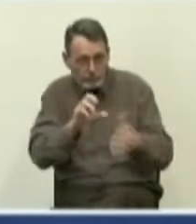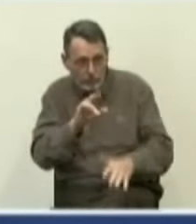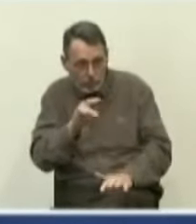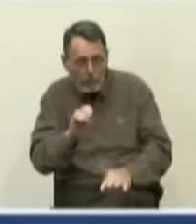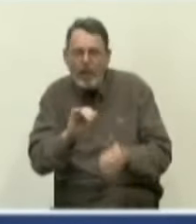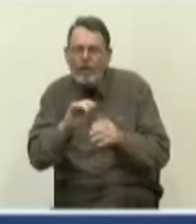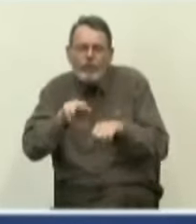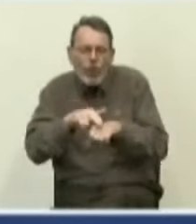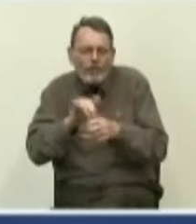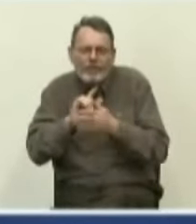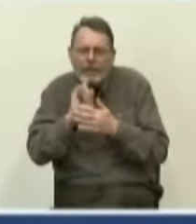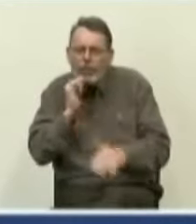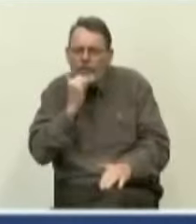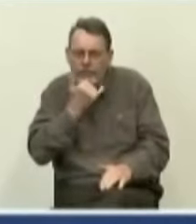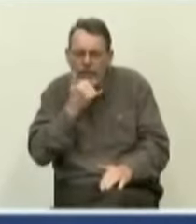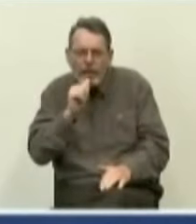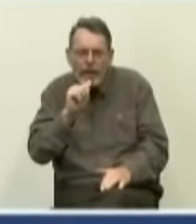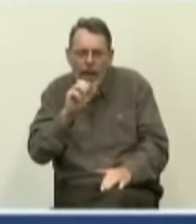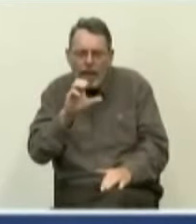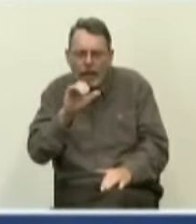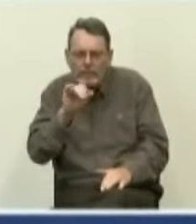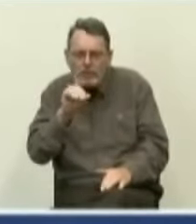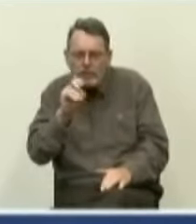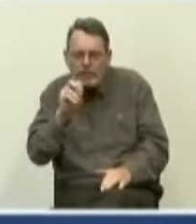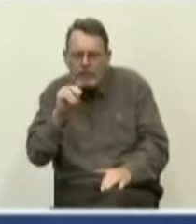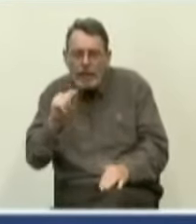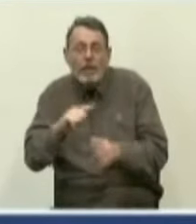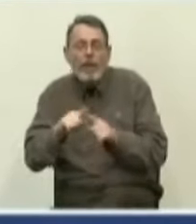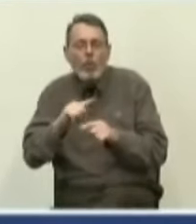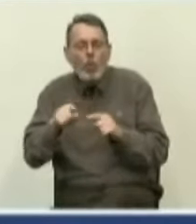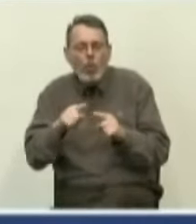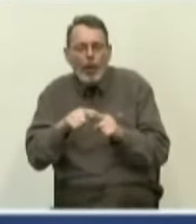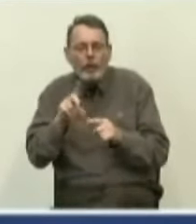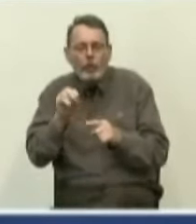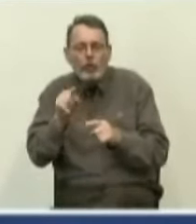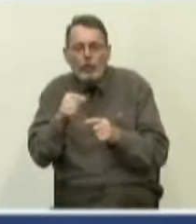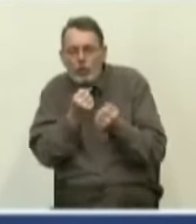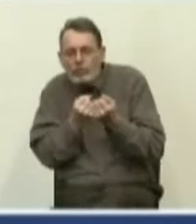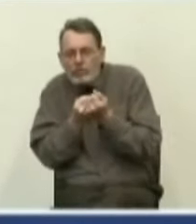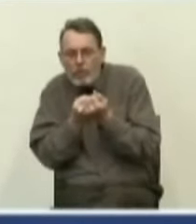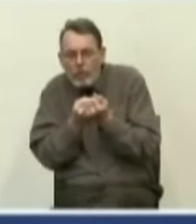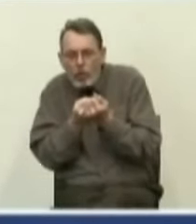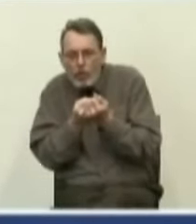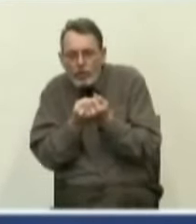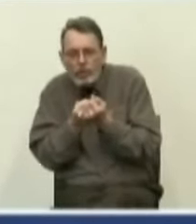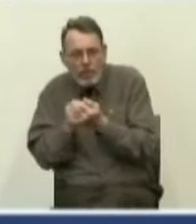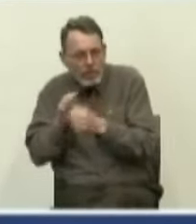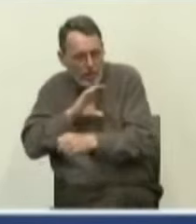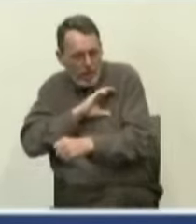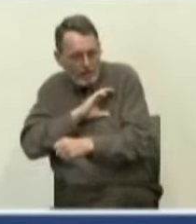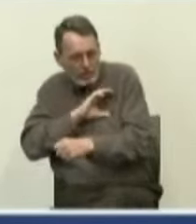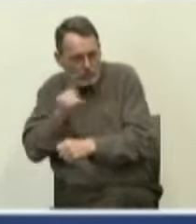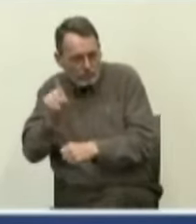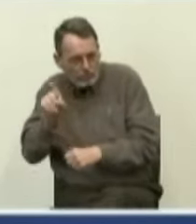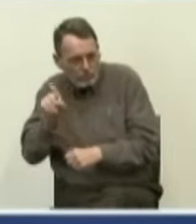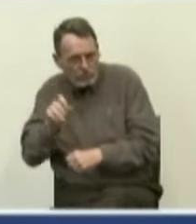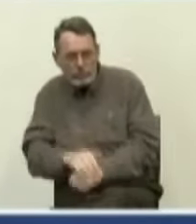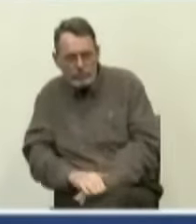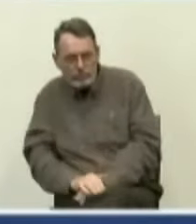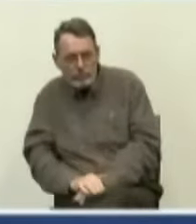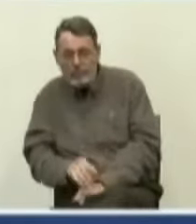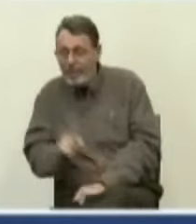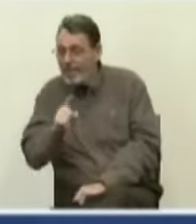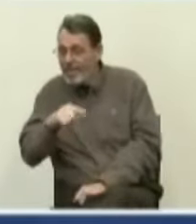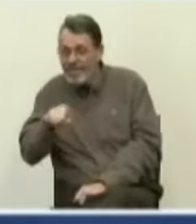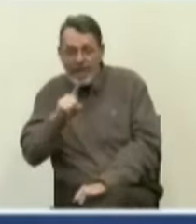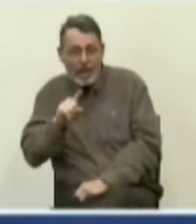accident. But at what point do you support the officers? They are putting their